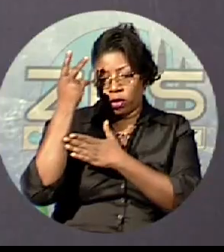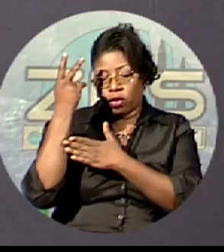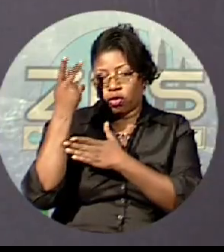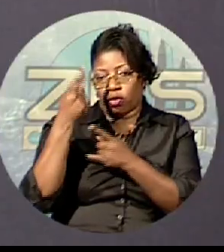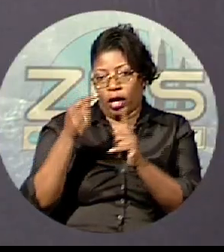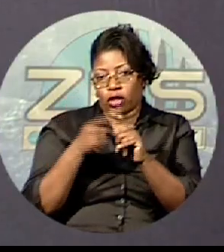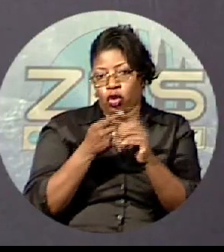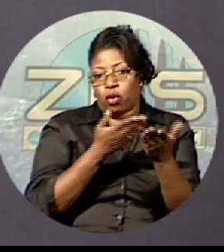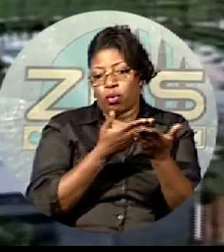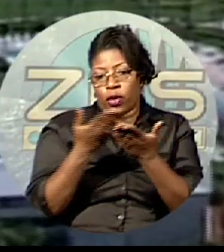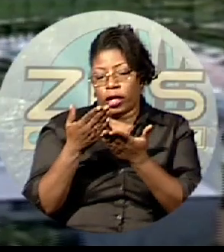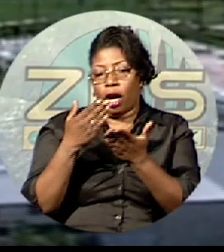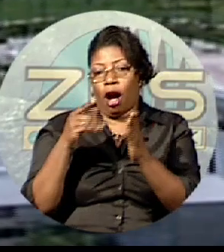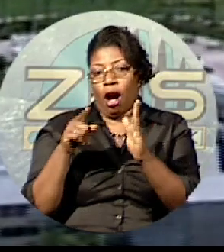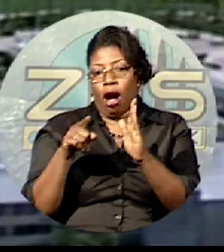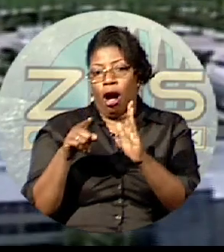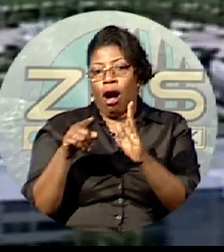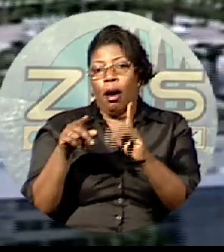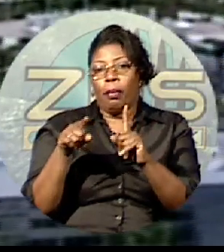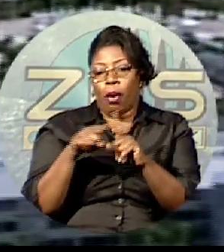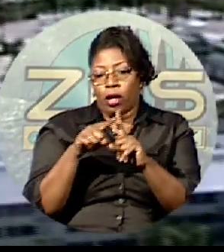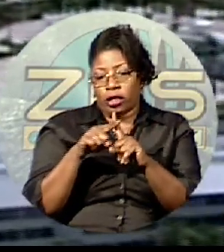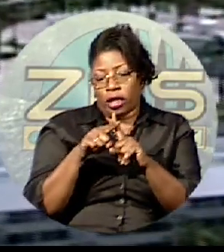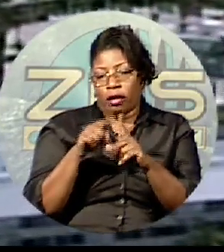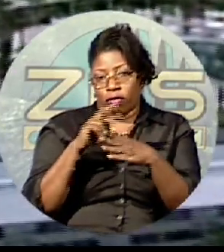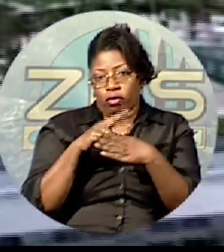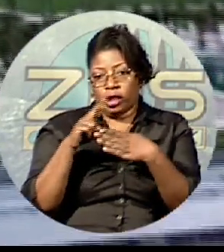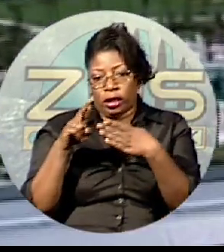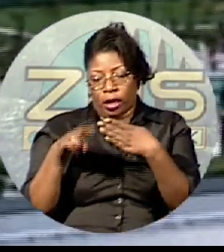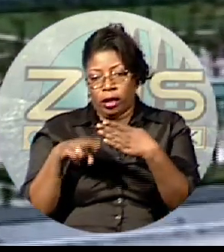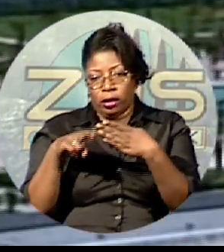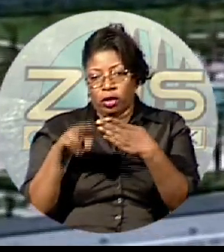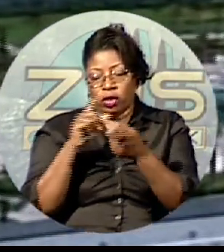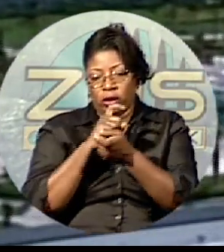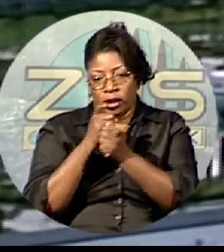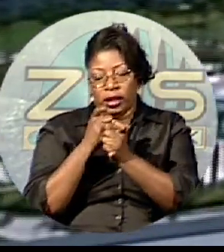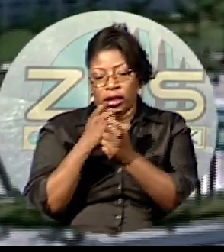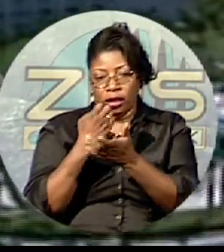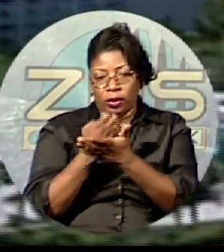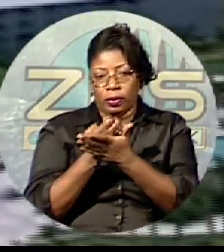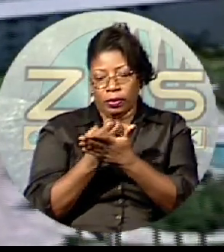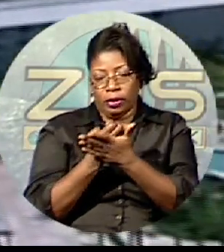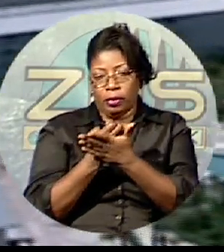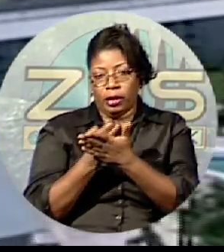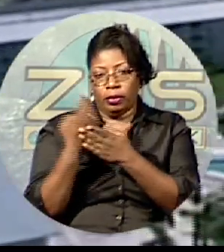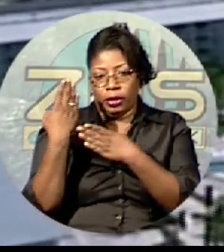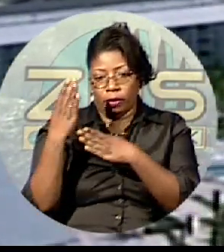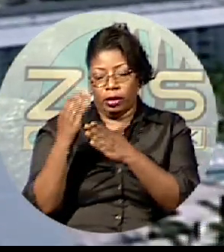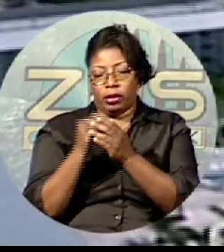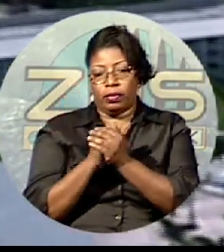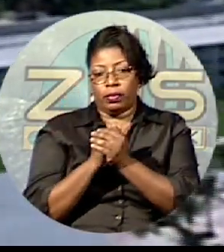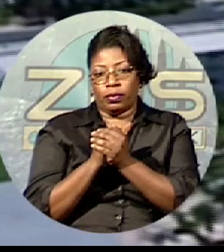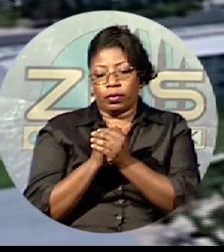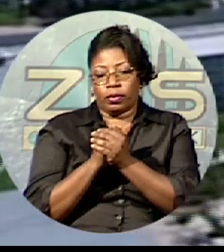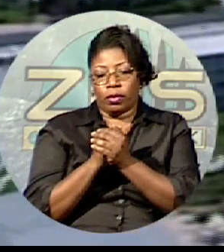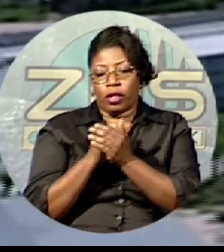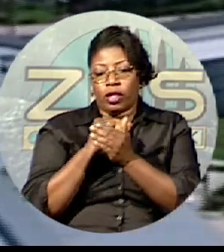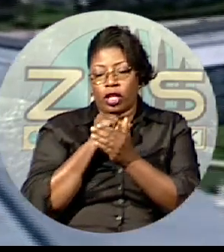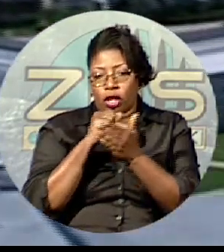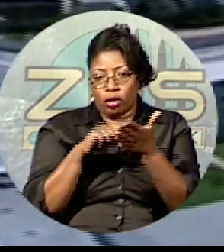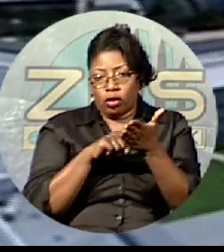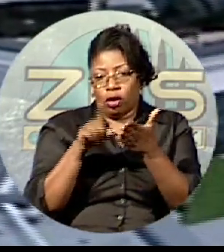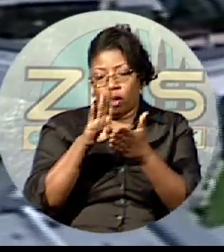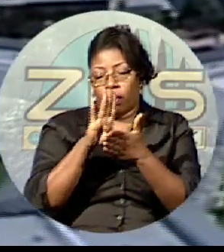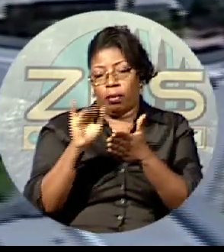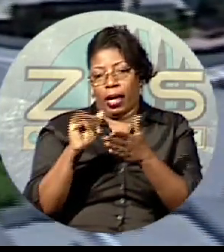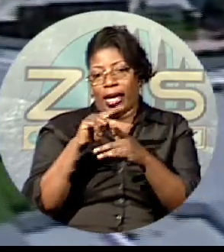that is now taking shape with Bahamar, and soon the Grand Bahaman economy will experience an uptick. He says they're not deterred by this recent move